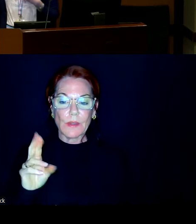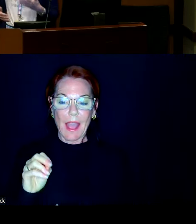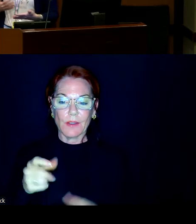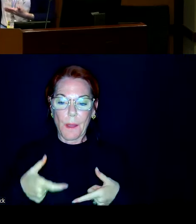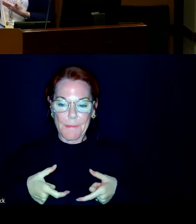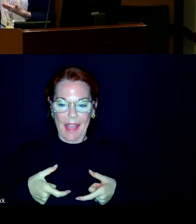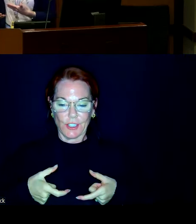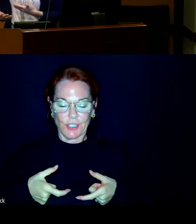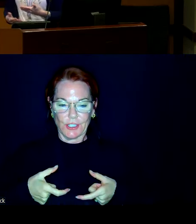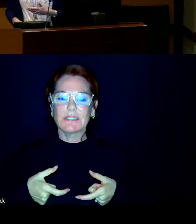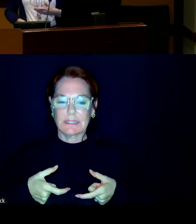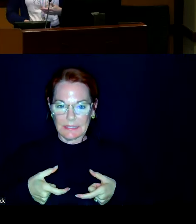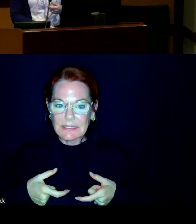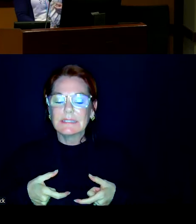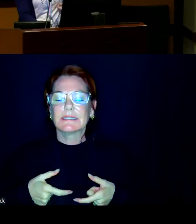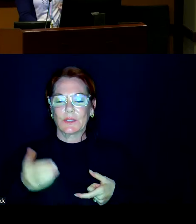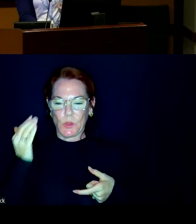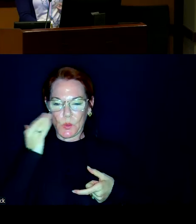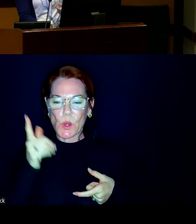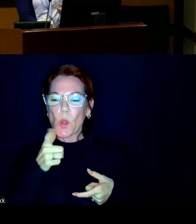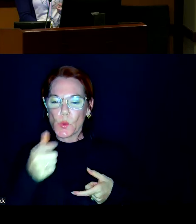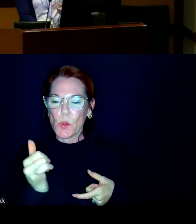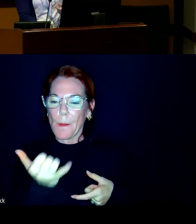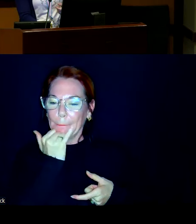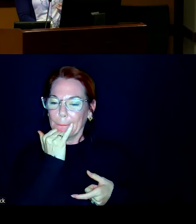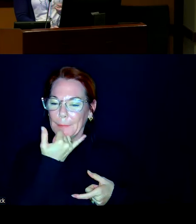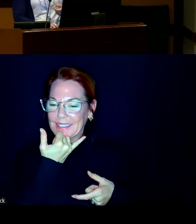and then that's gonna impact your relationship with your patients.